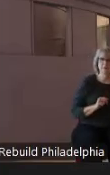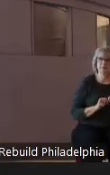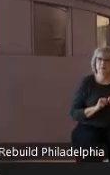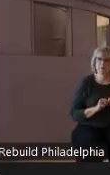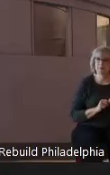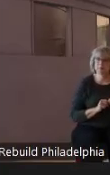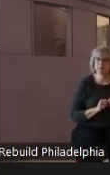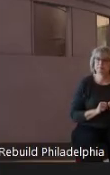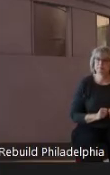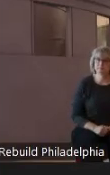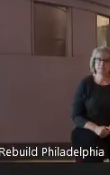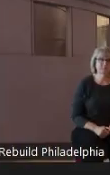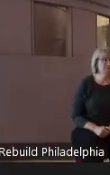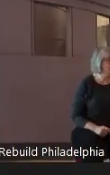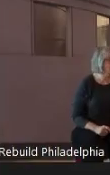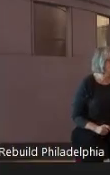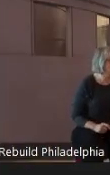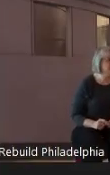Next slide.